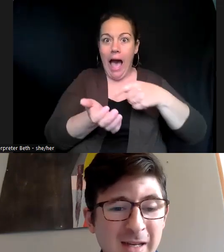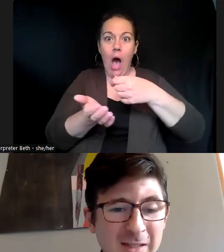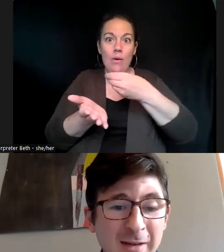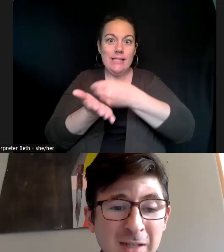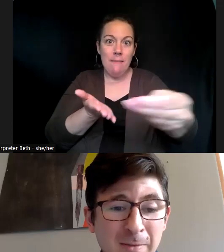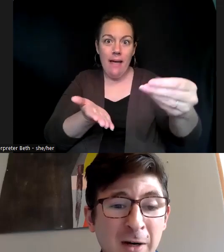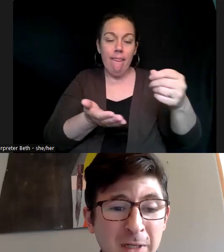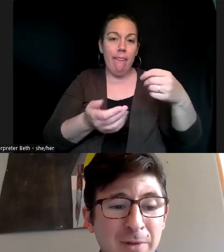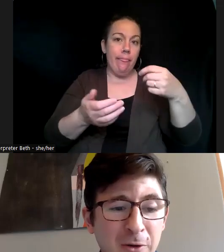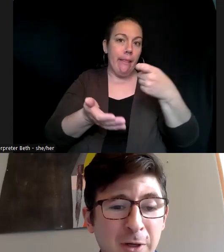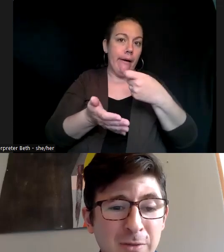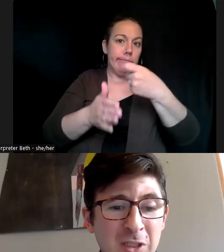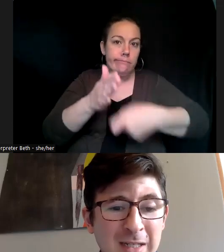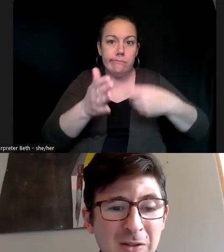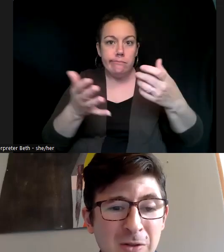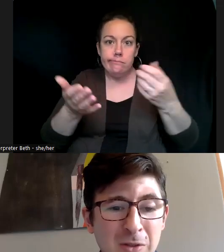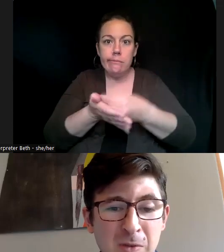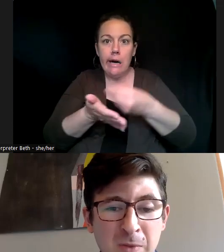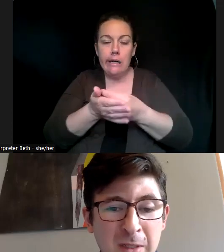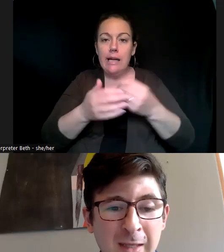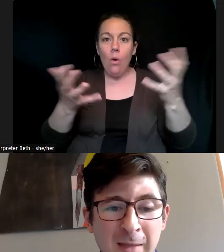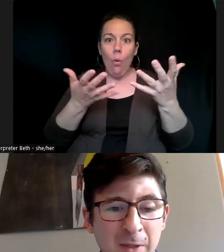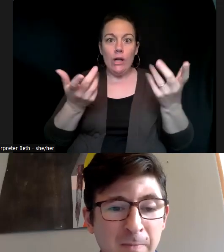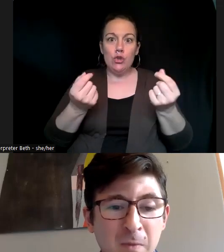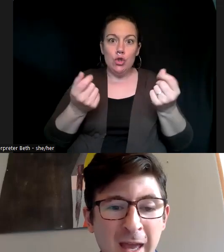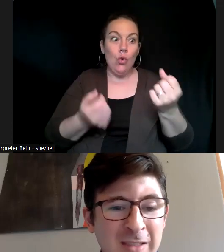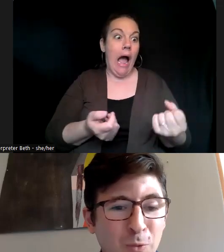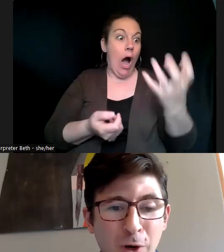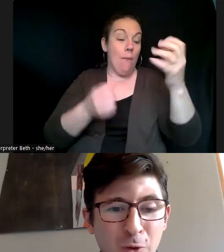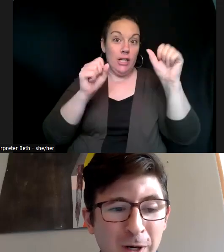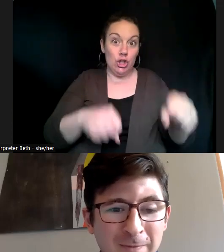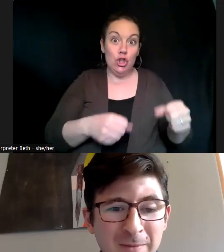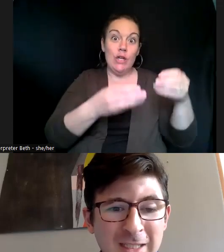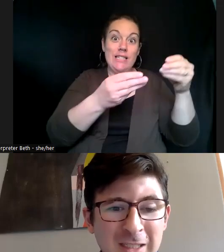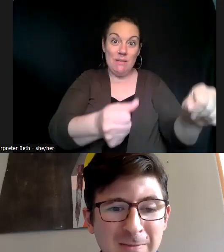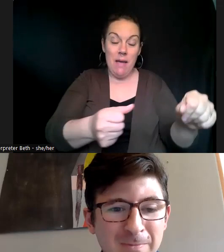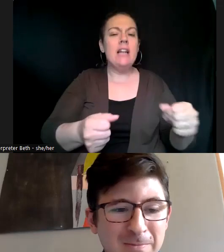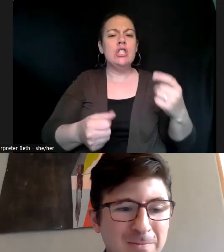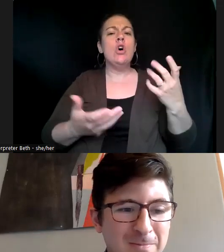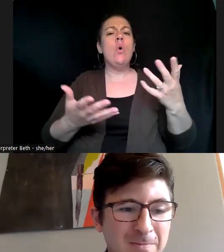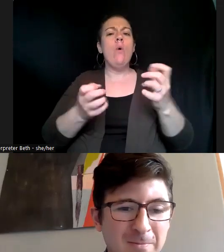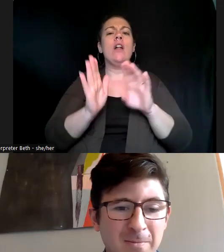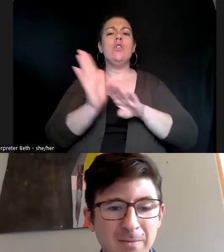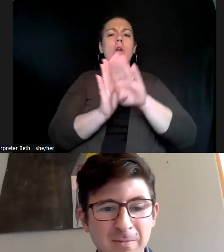them. So that was our big priority, was trying to get them the ESSER 101 information.